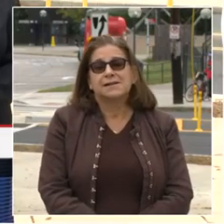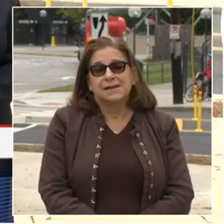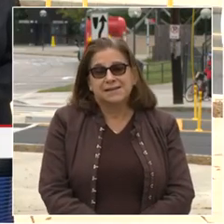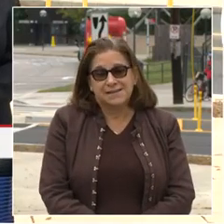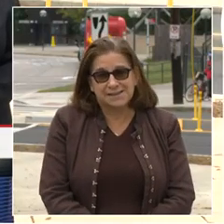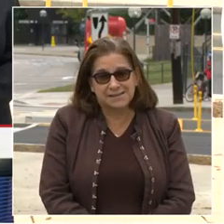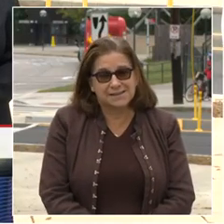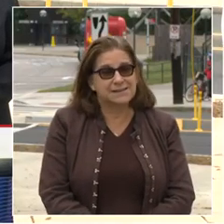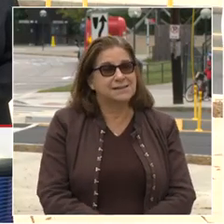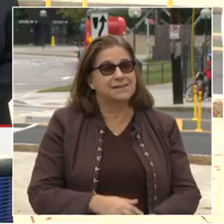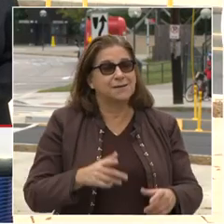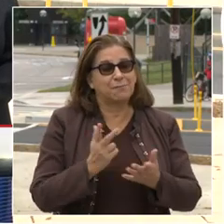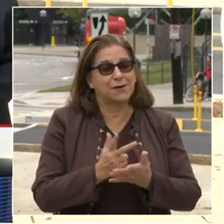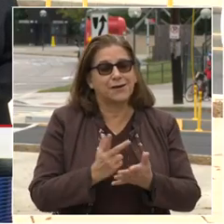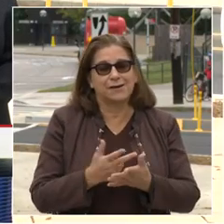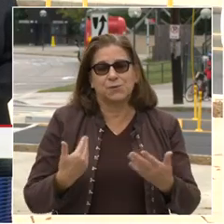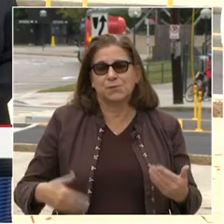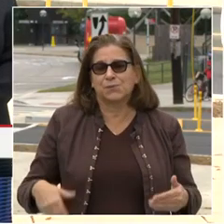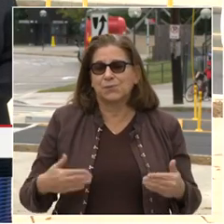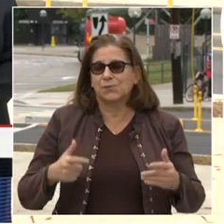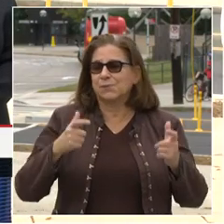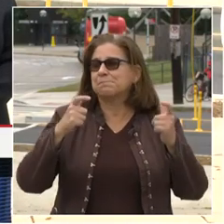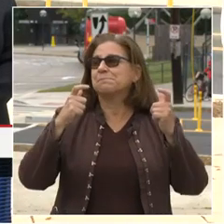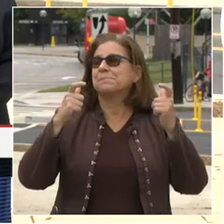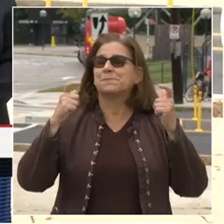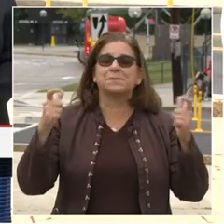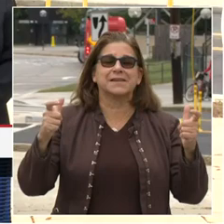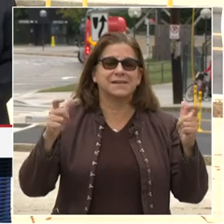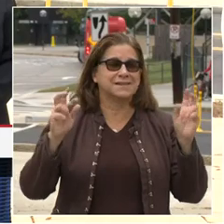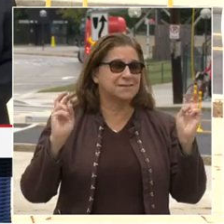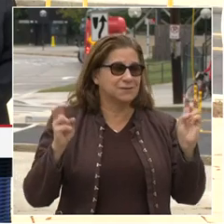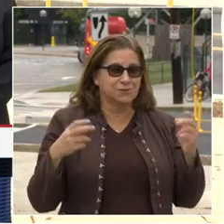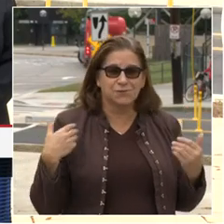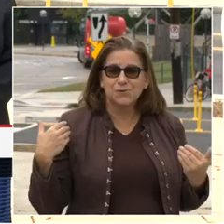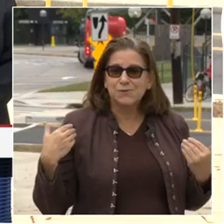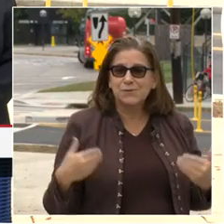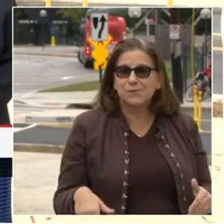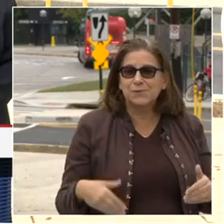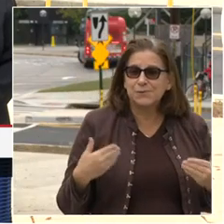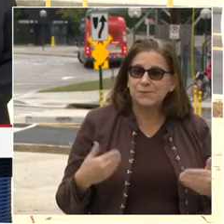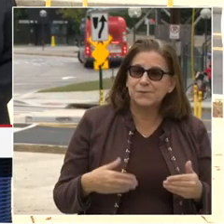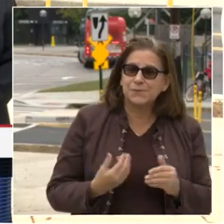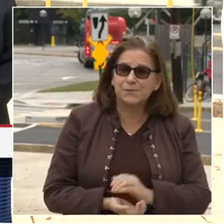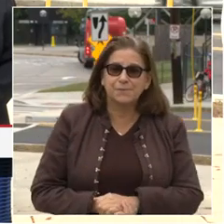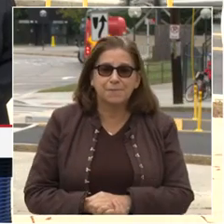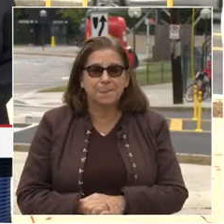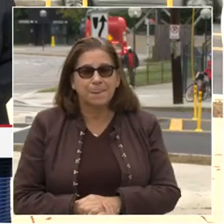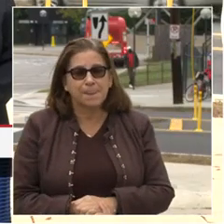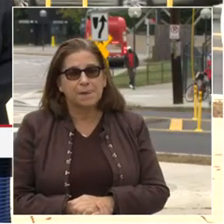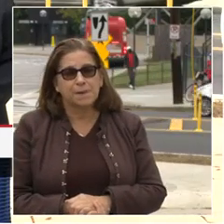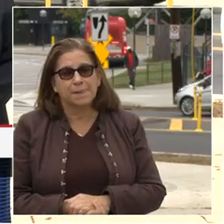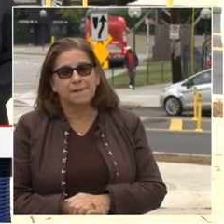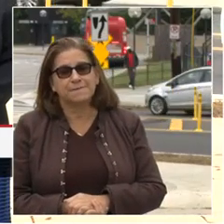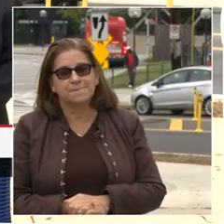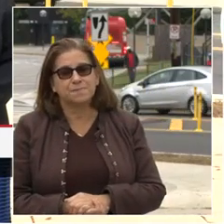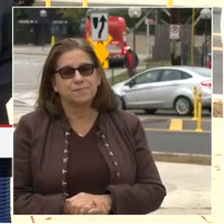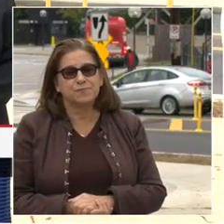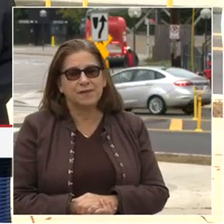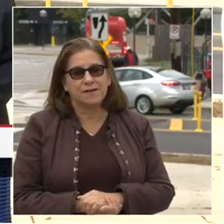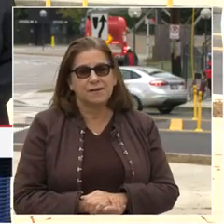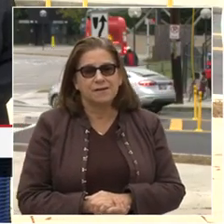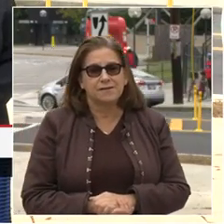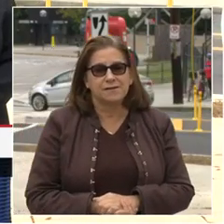issue that does impact the speed at which traffic improvements can be made, traffic safety improvements can be